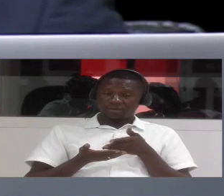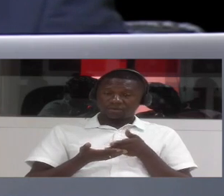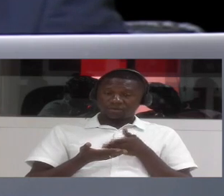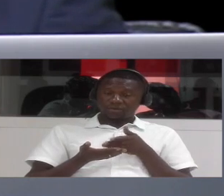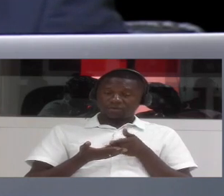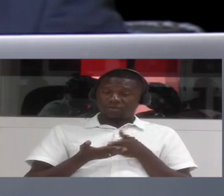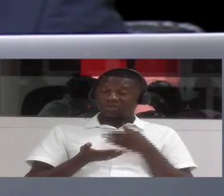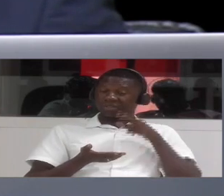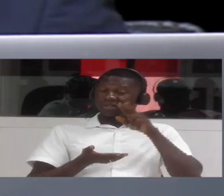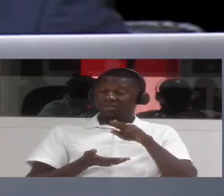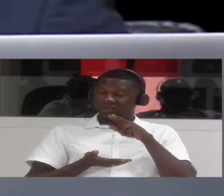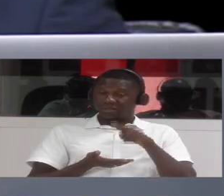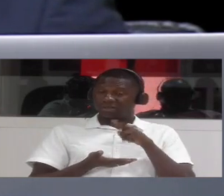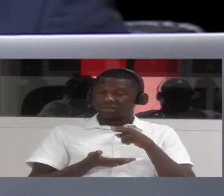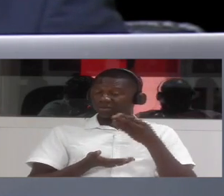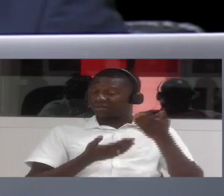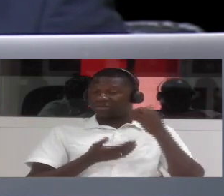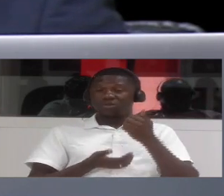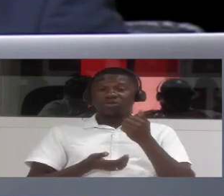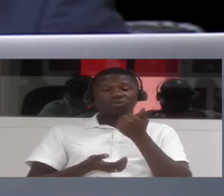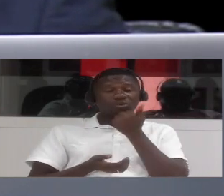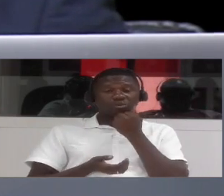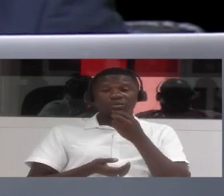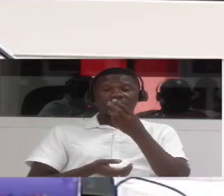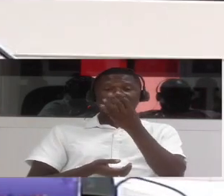was the same as the number 41.